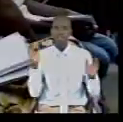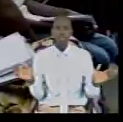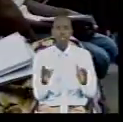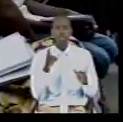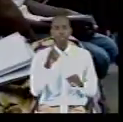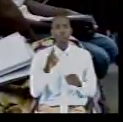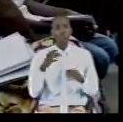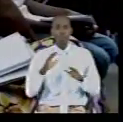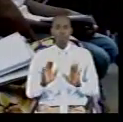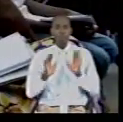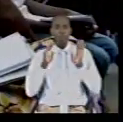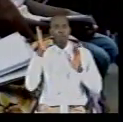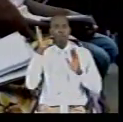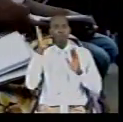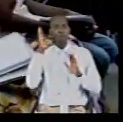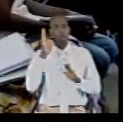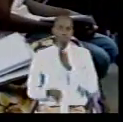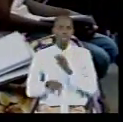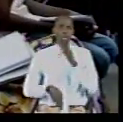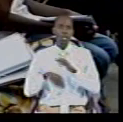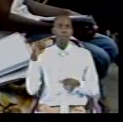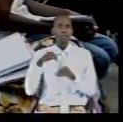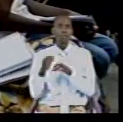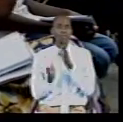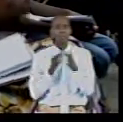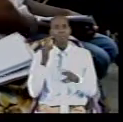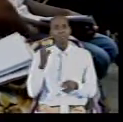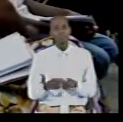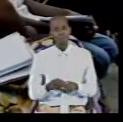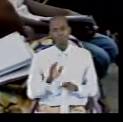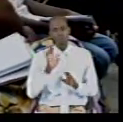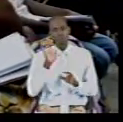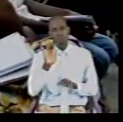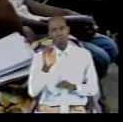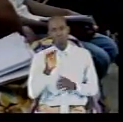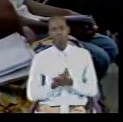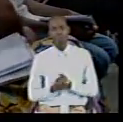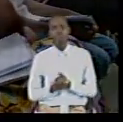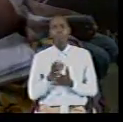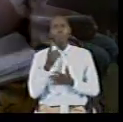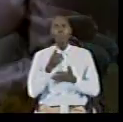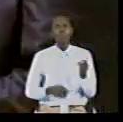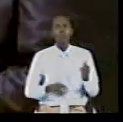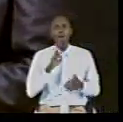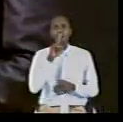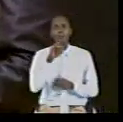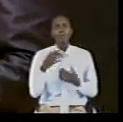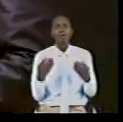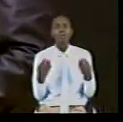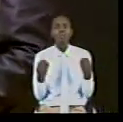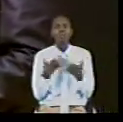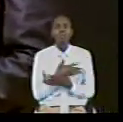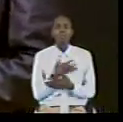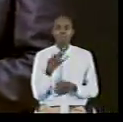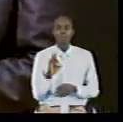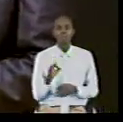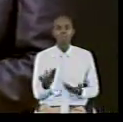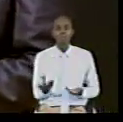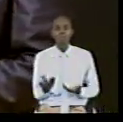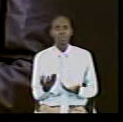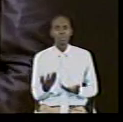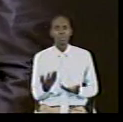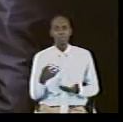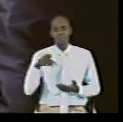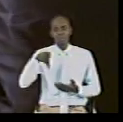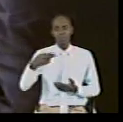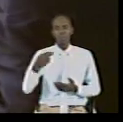away. By the way, what are we afraid of? Pharaoh, look at his end.